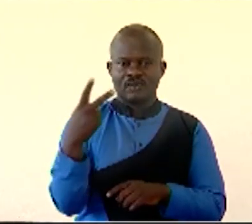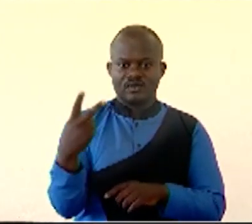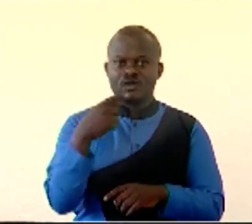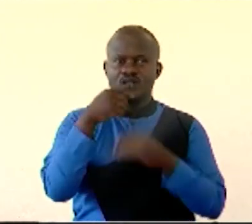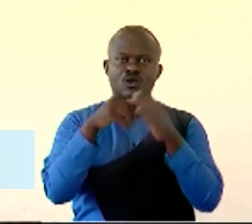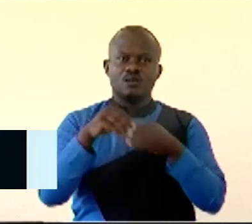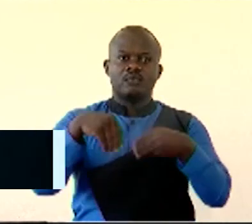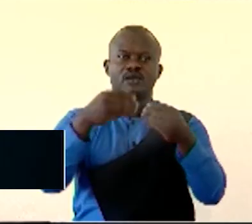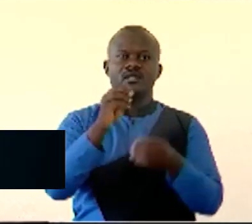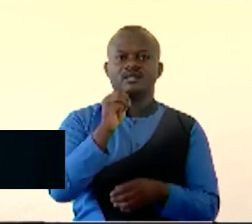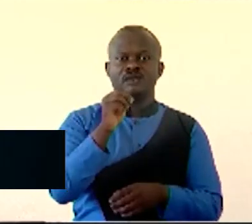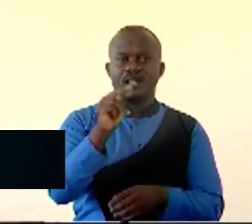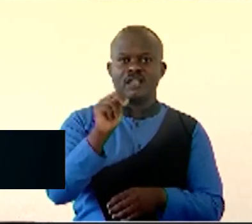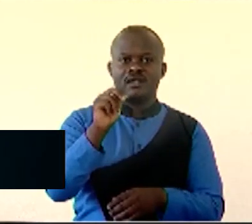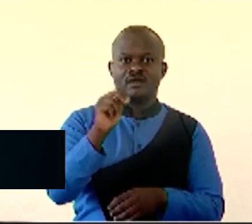produce ammonia,